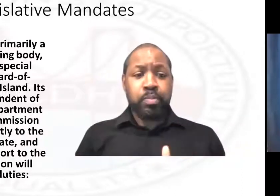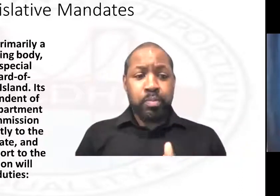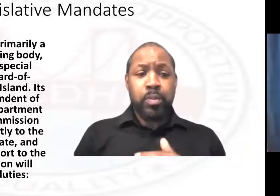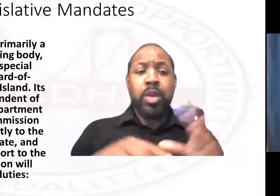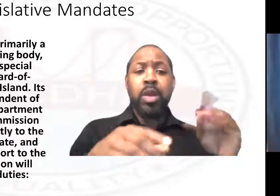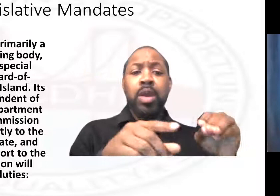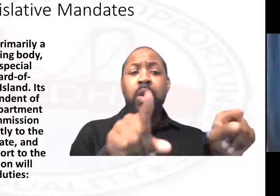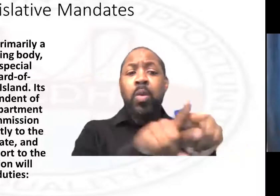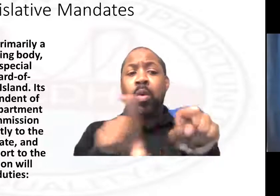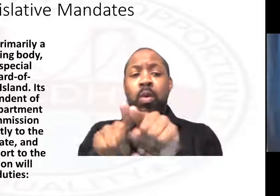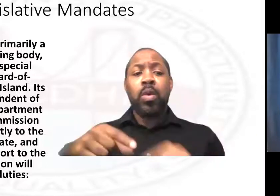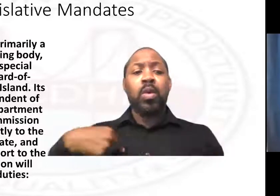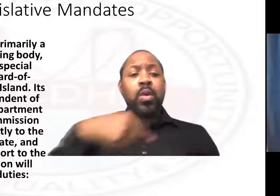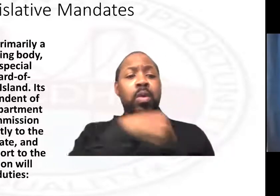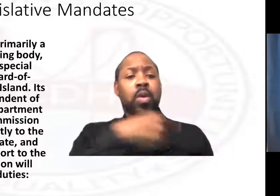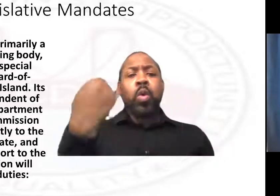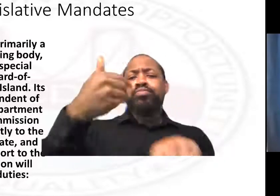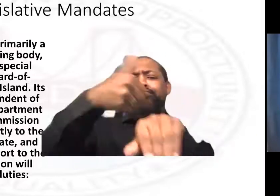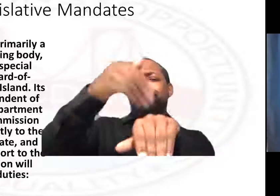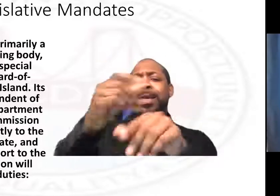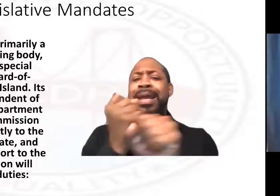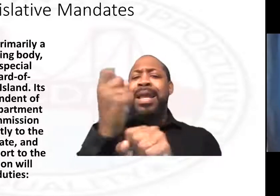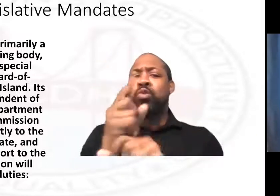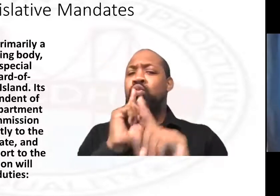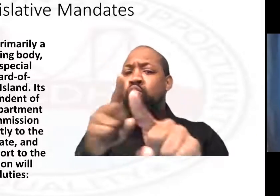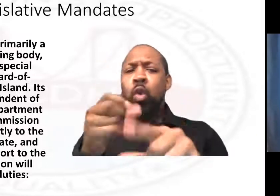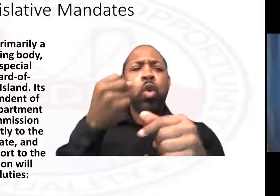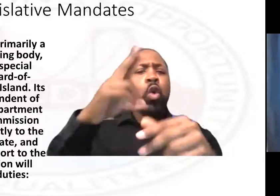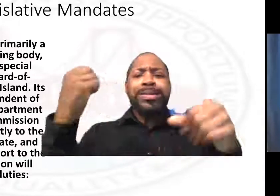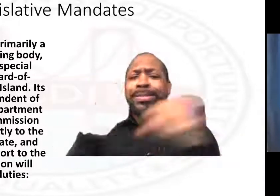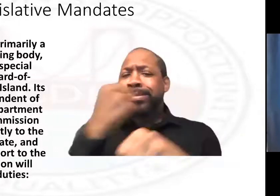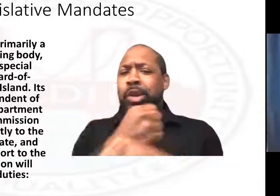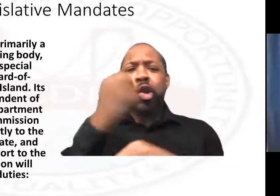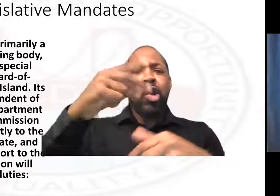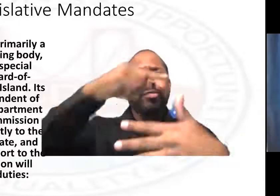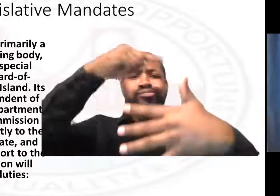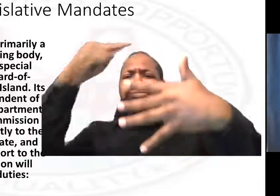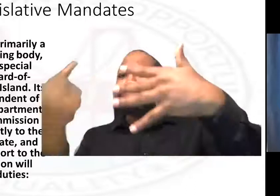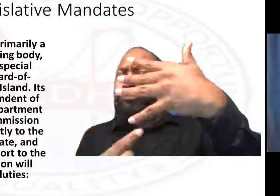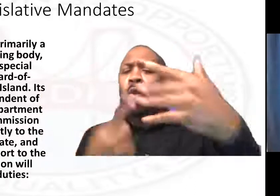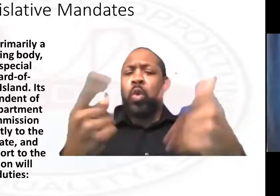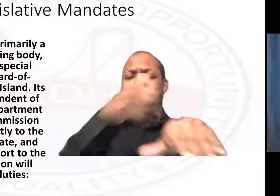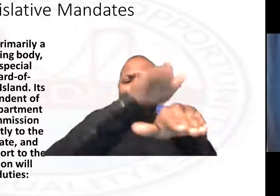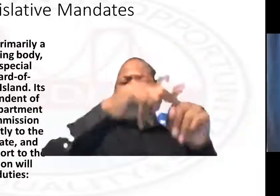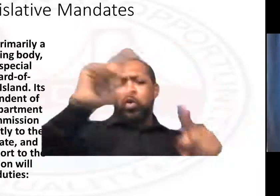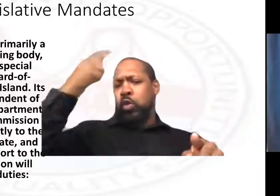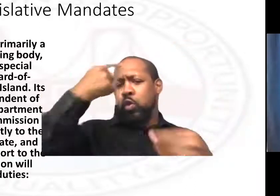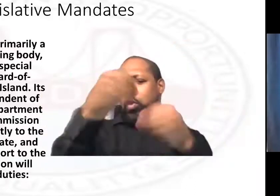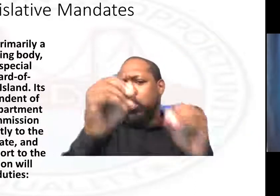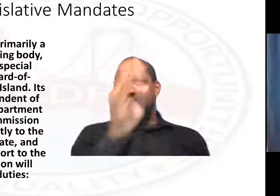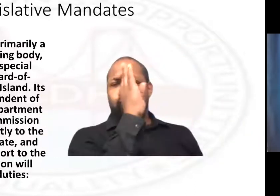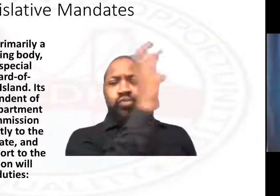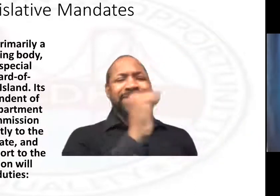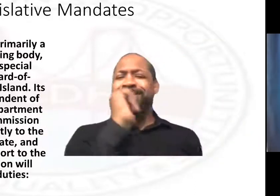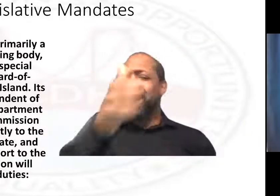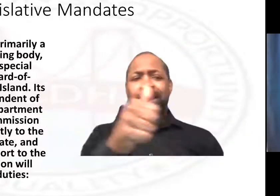executive office of the state and shall submit the annual report to the governor. The commission will assume the